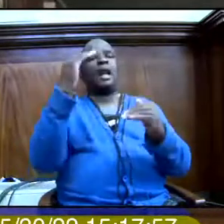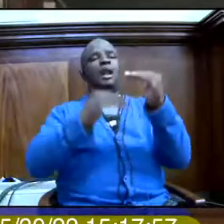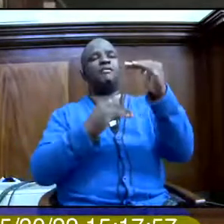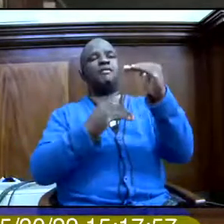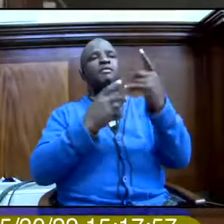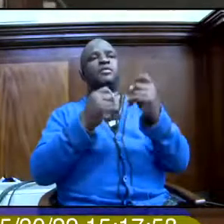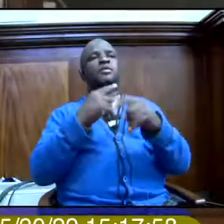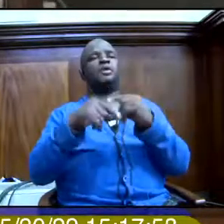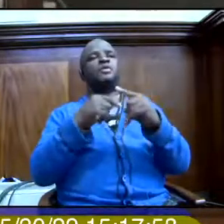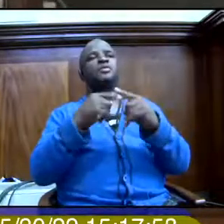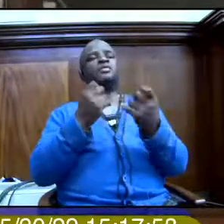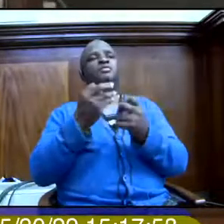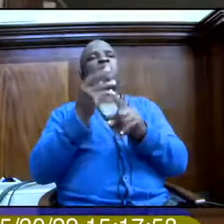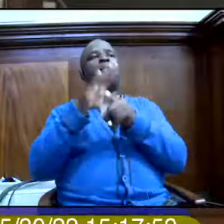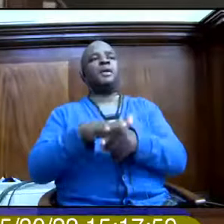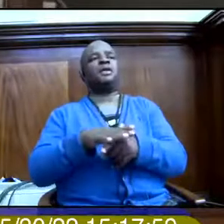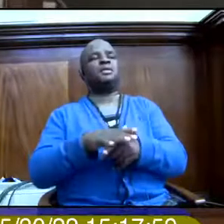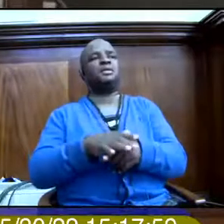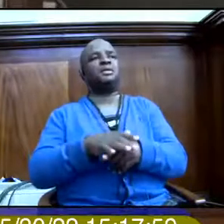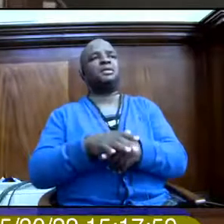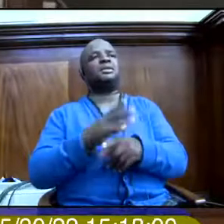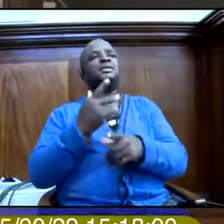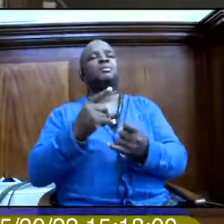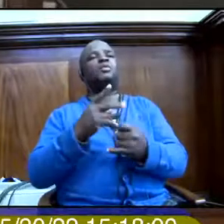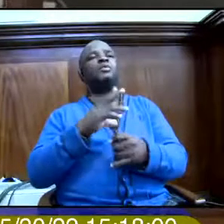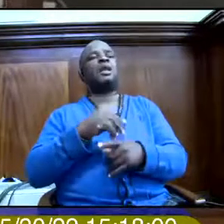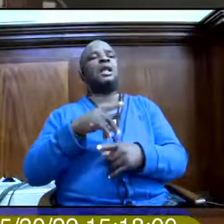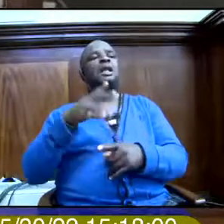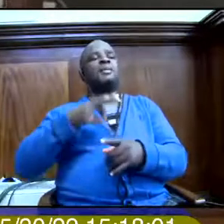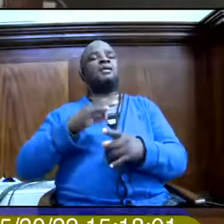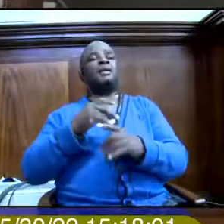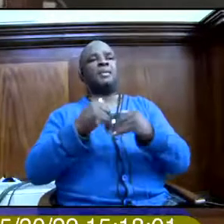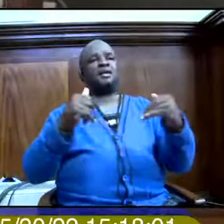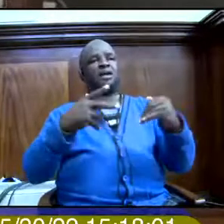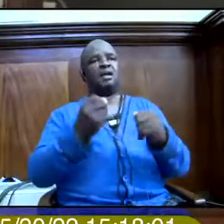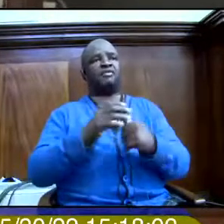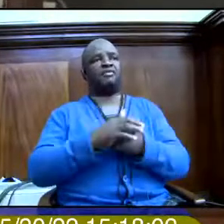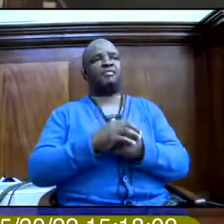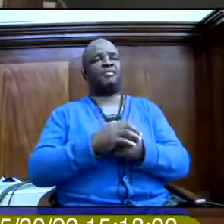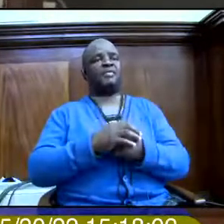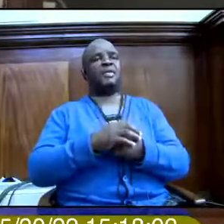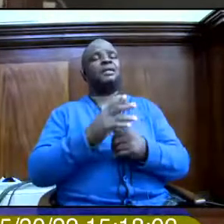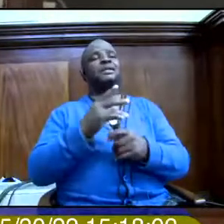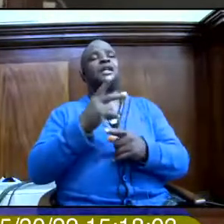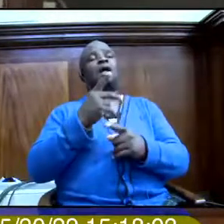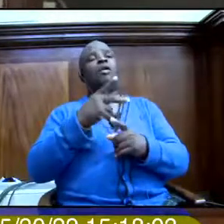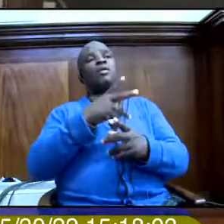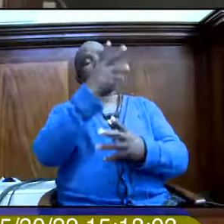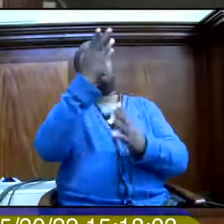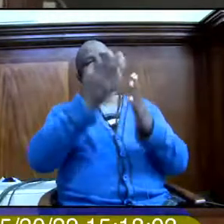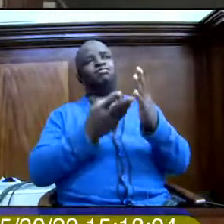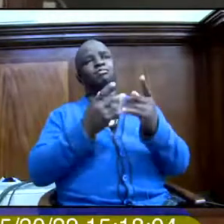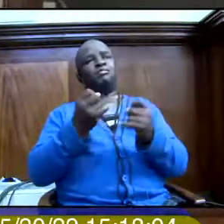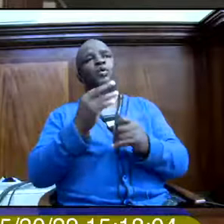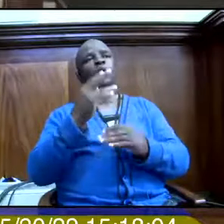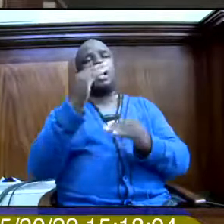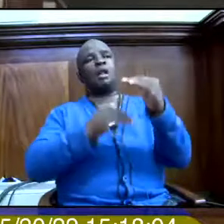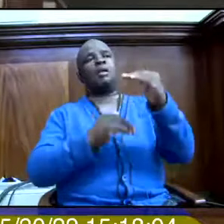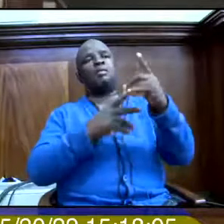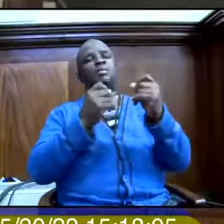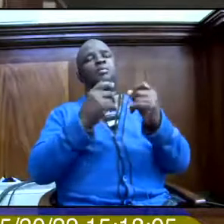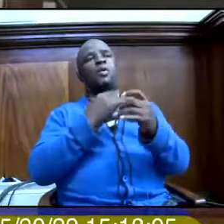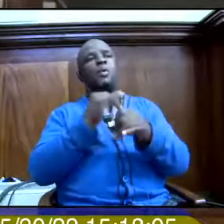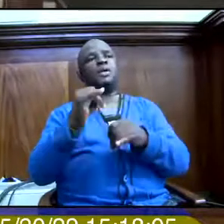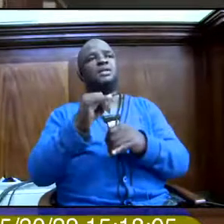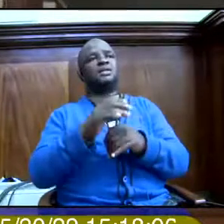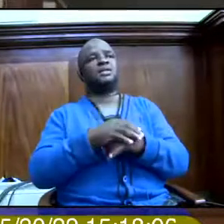of colonialism capitalism and apartheid these inequalities have worsened over the